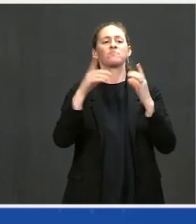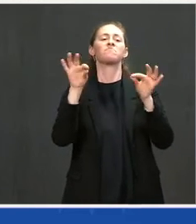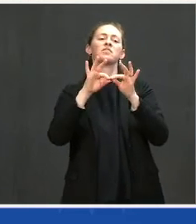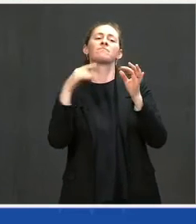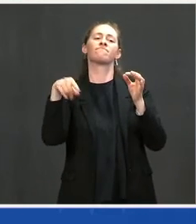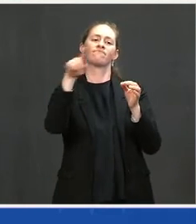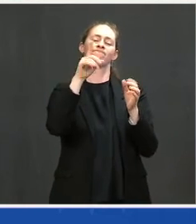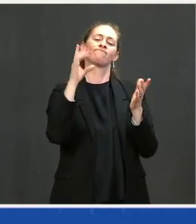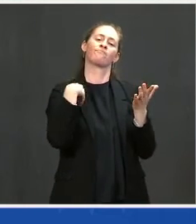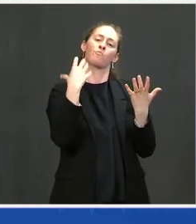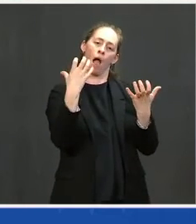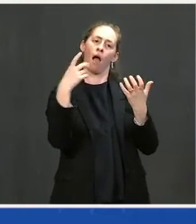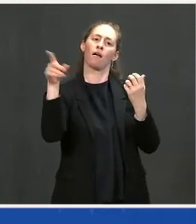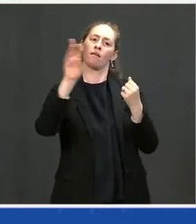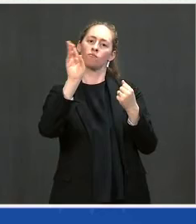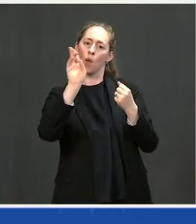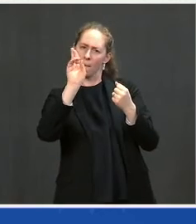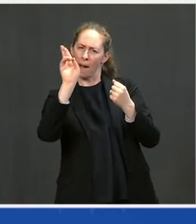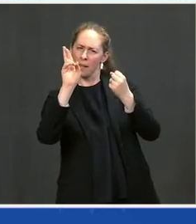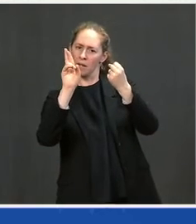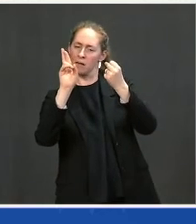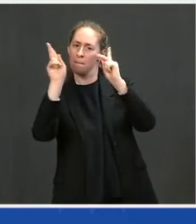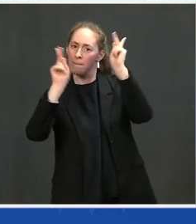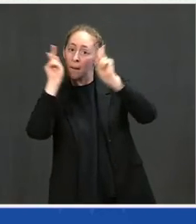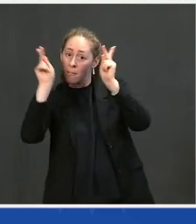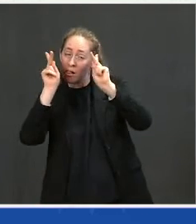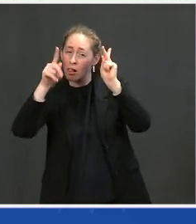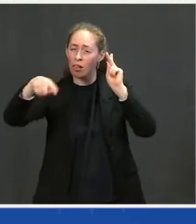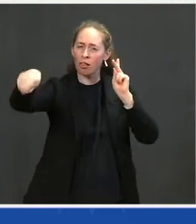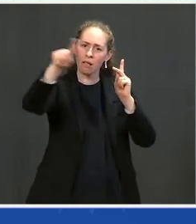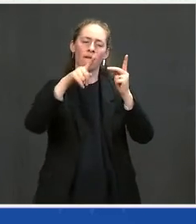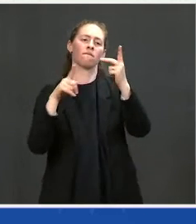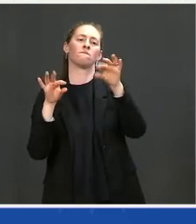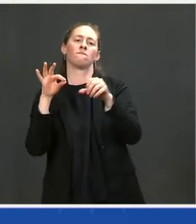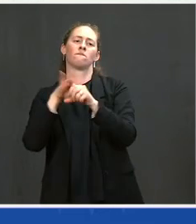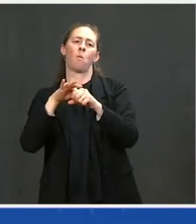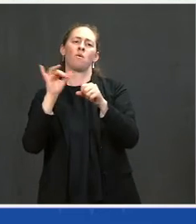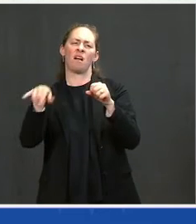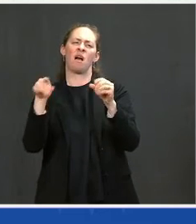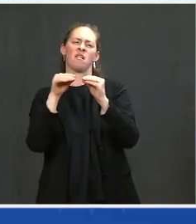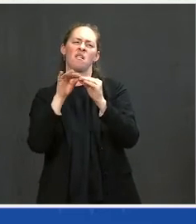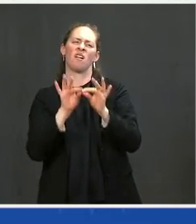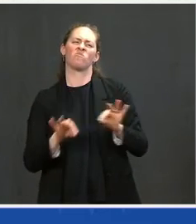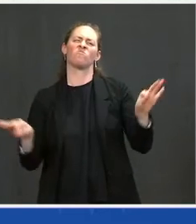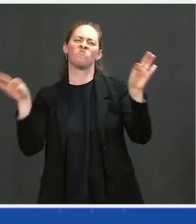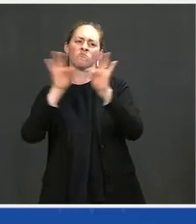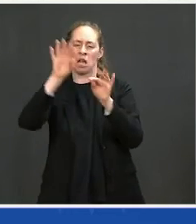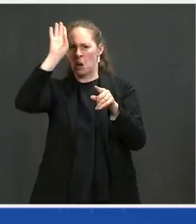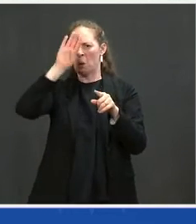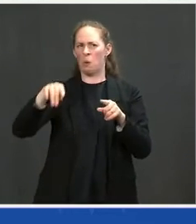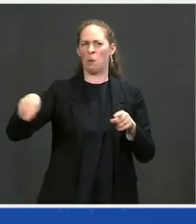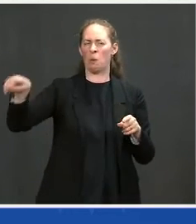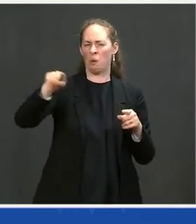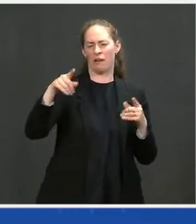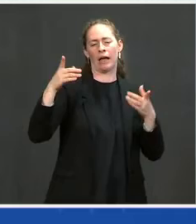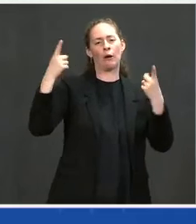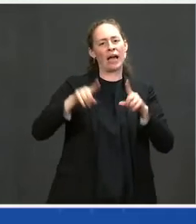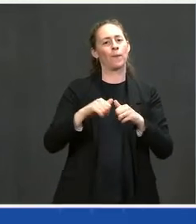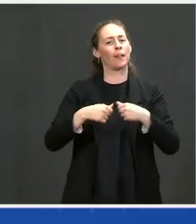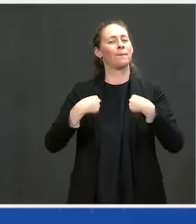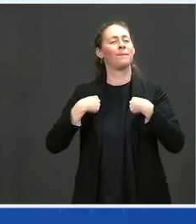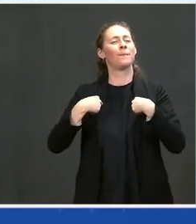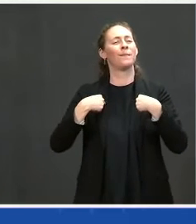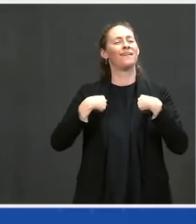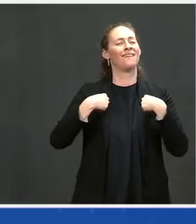voters. Republican voters agree with what I'm doing. And so unless Mitch